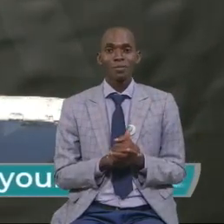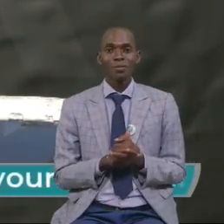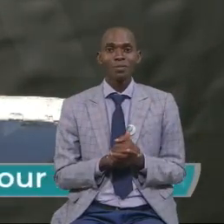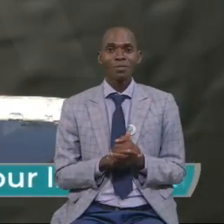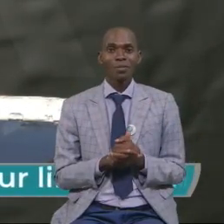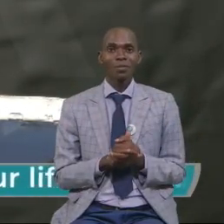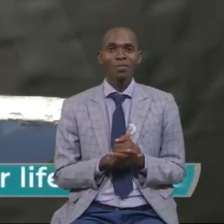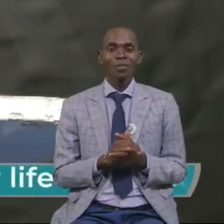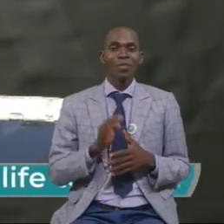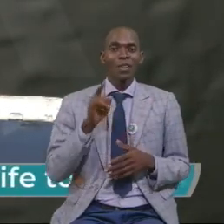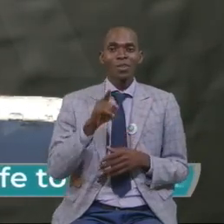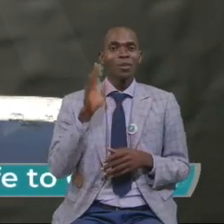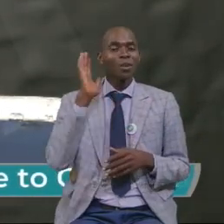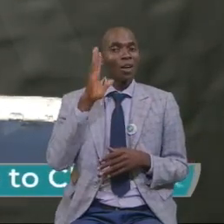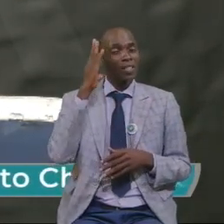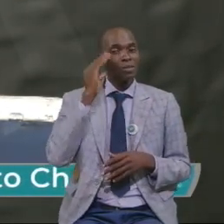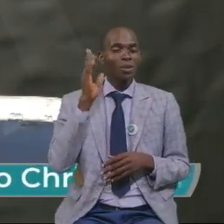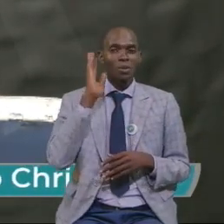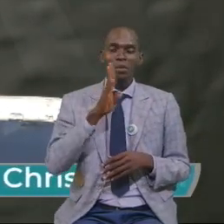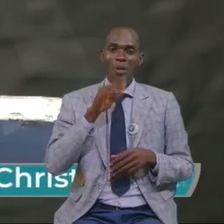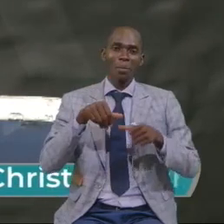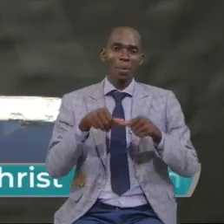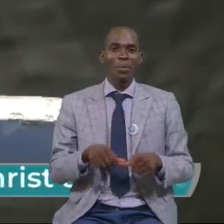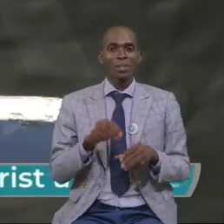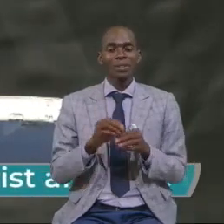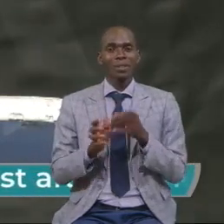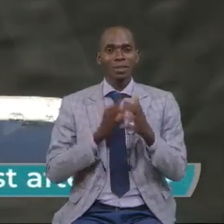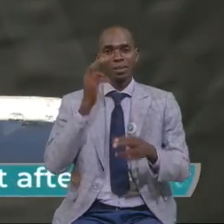Your experience will be permanent in Jesus' name.